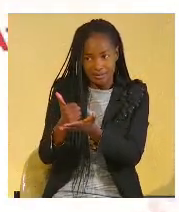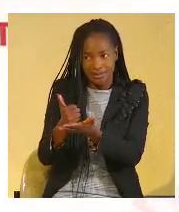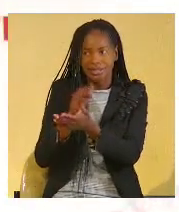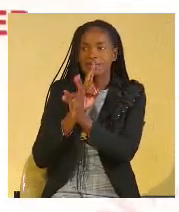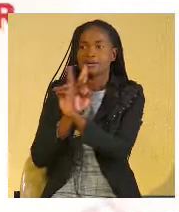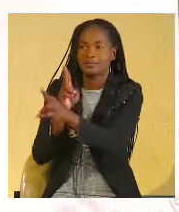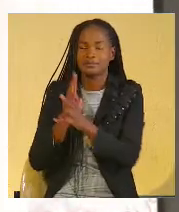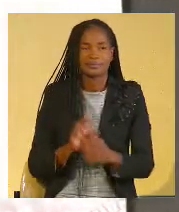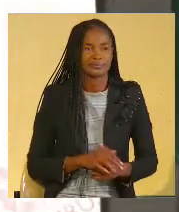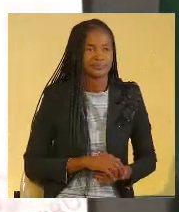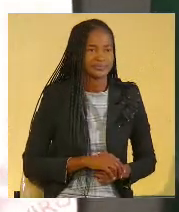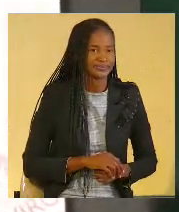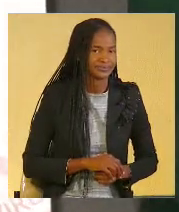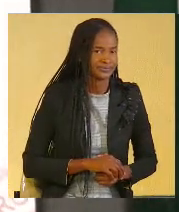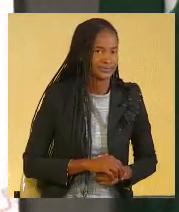Okay.